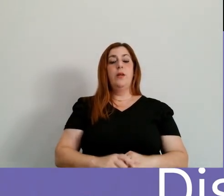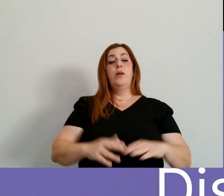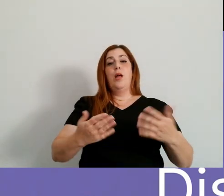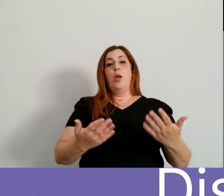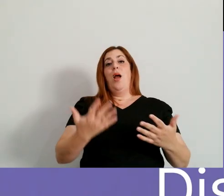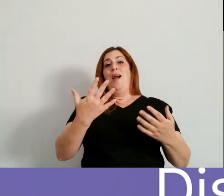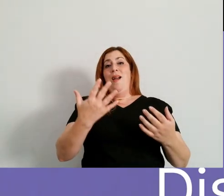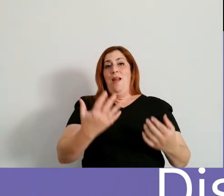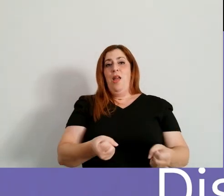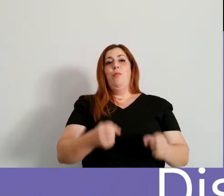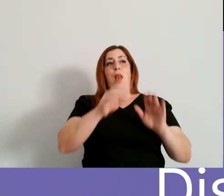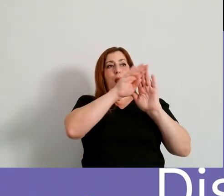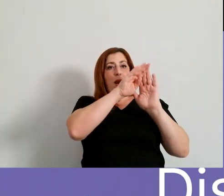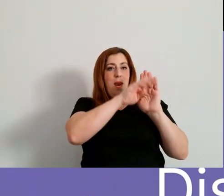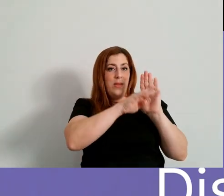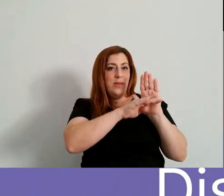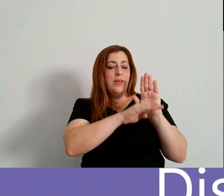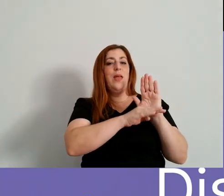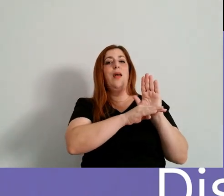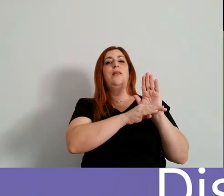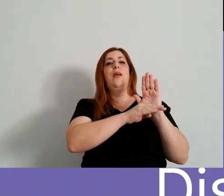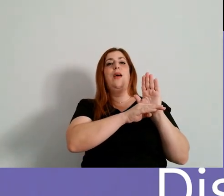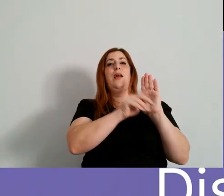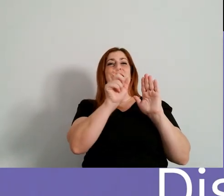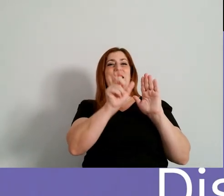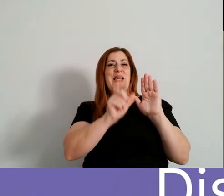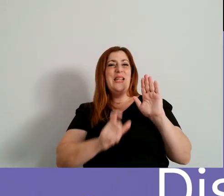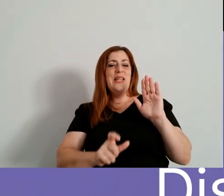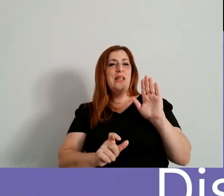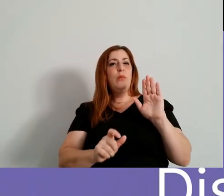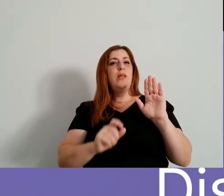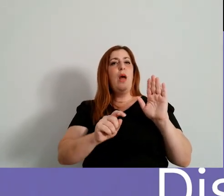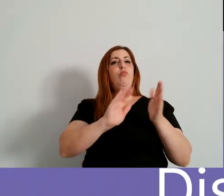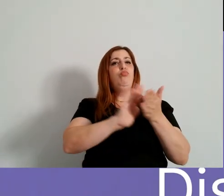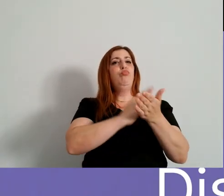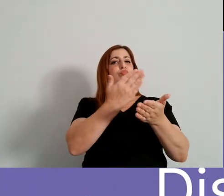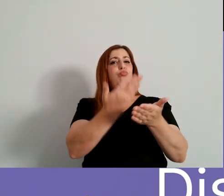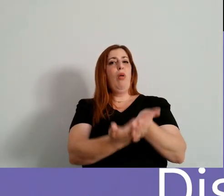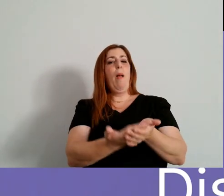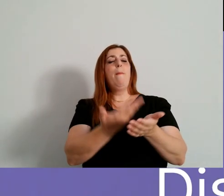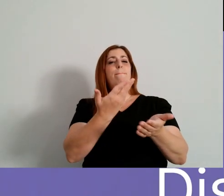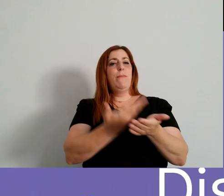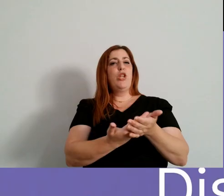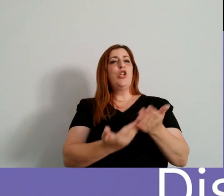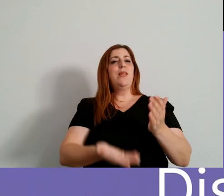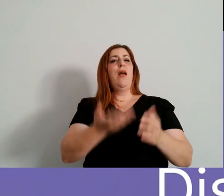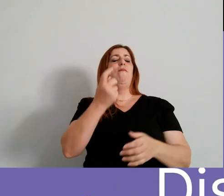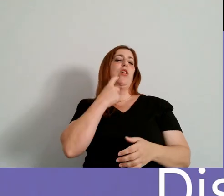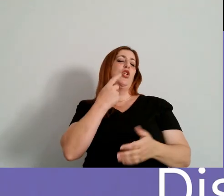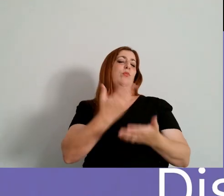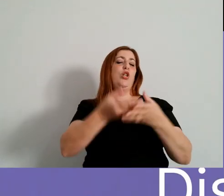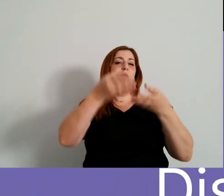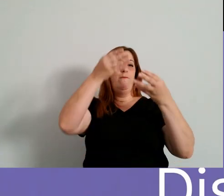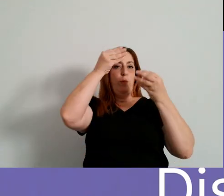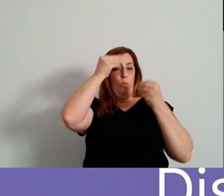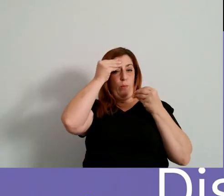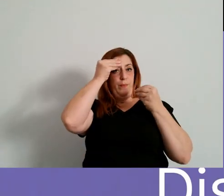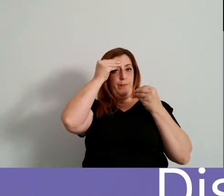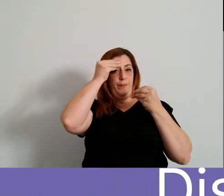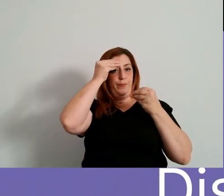and phrases to do with legal rights that I hope to make things a bit more simple to understand.